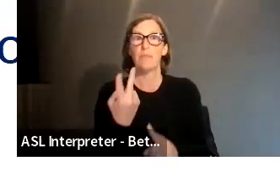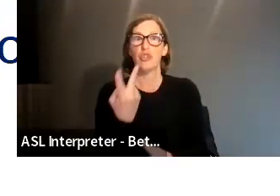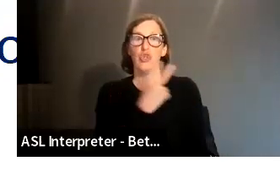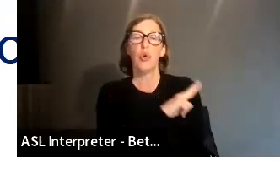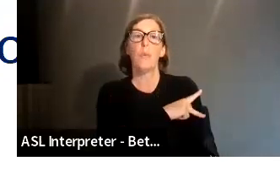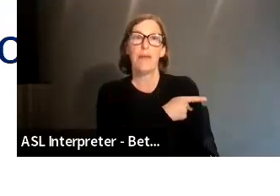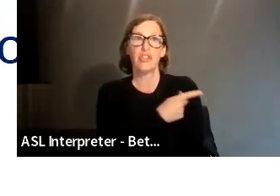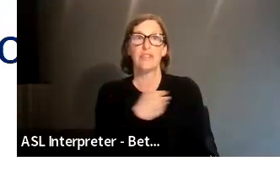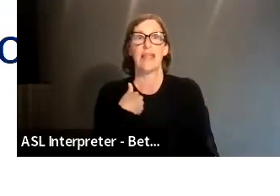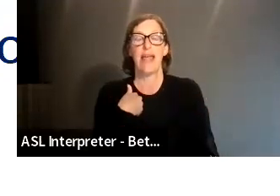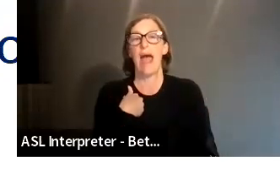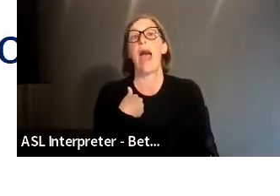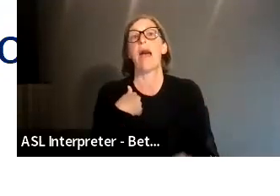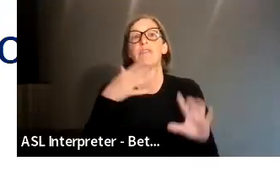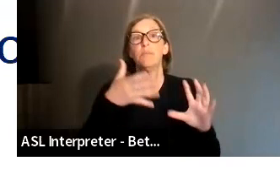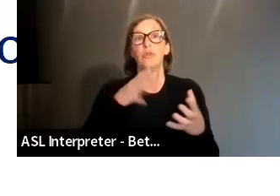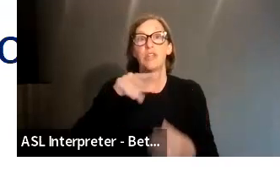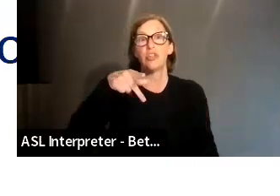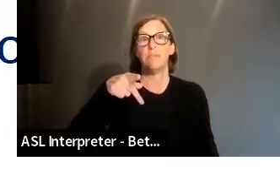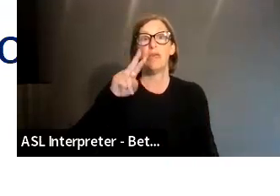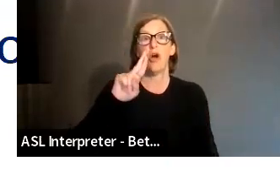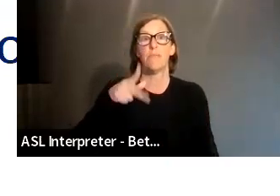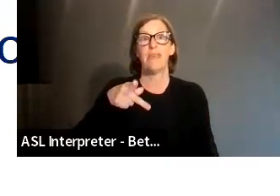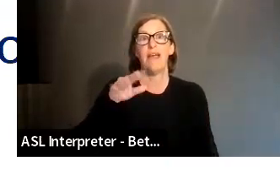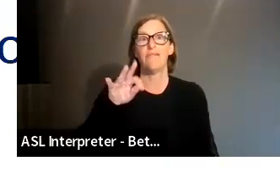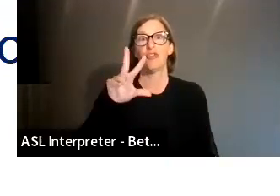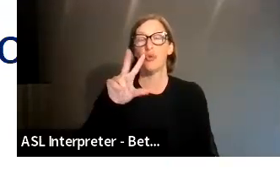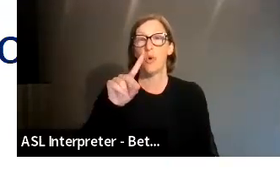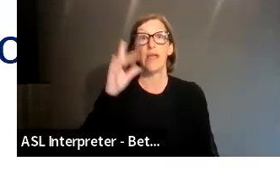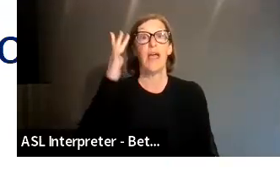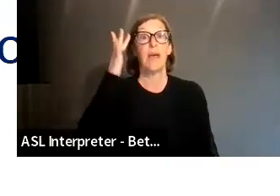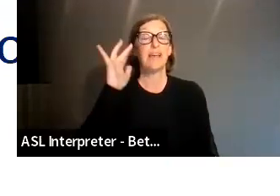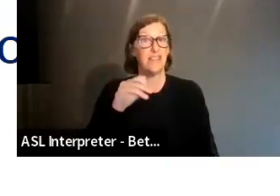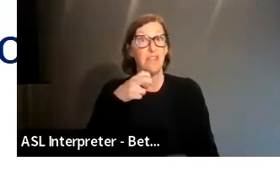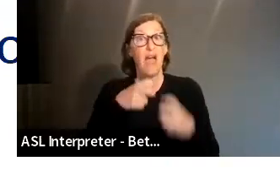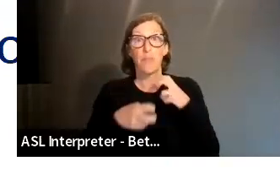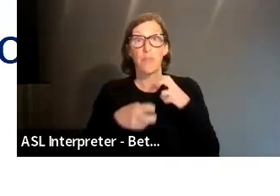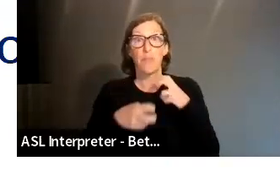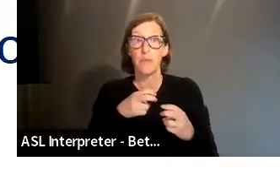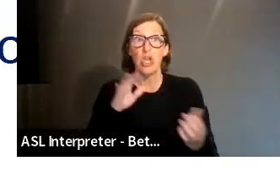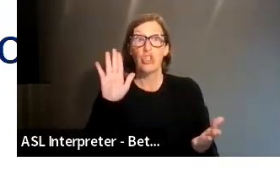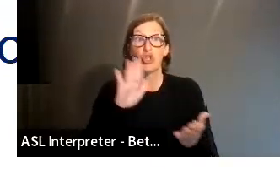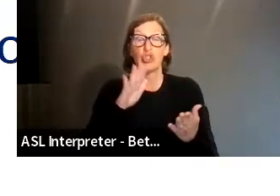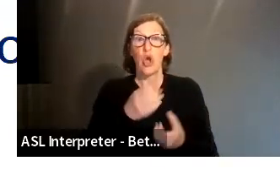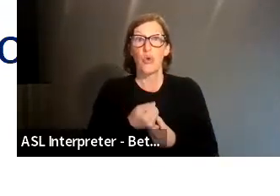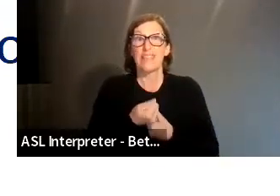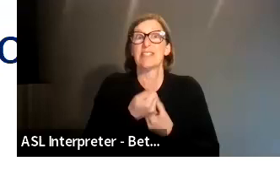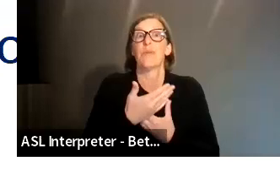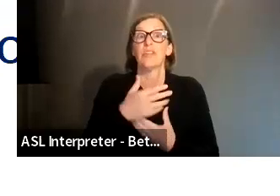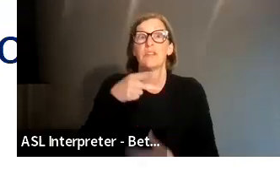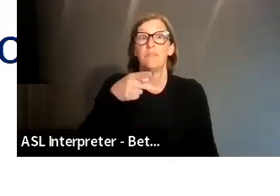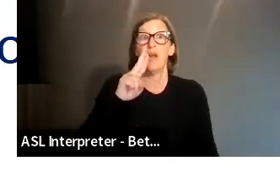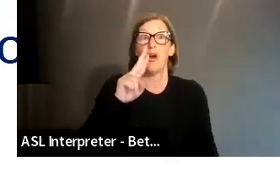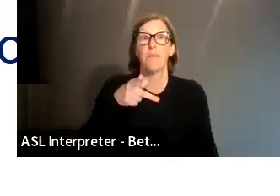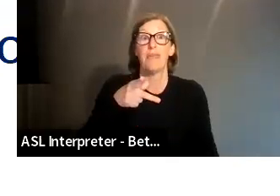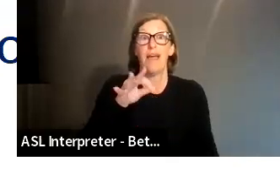have mutations in PRPF31. Because of the mutation, there is very low expression of the PRPF31 protein